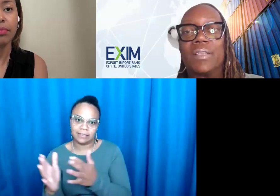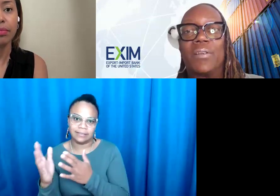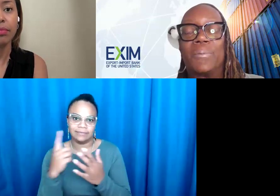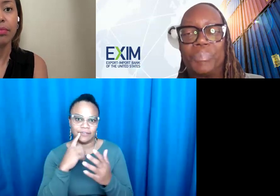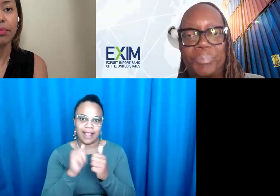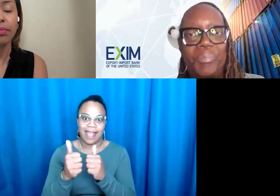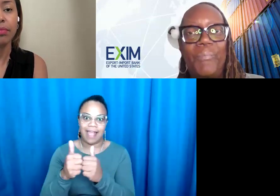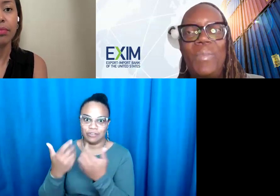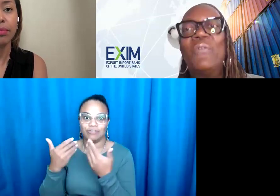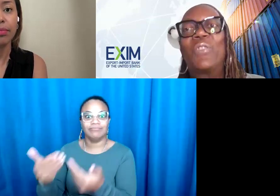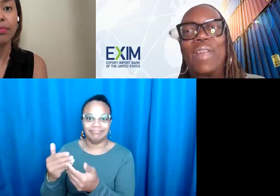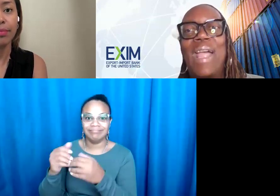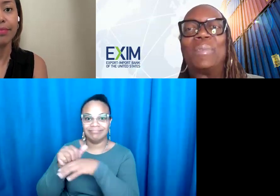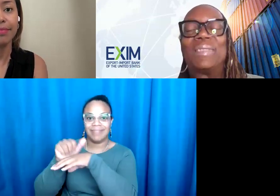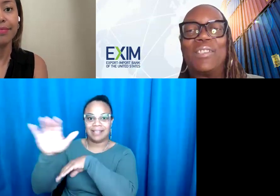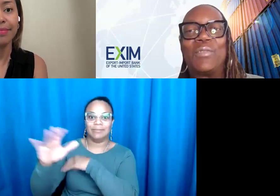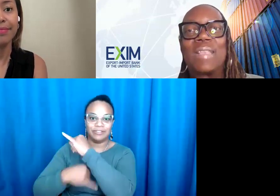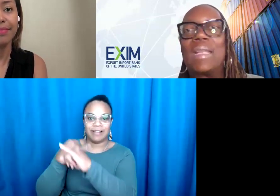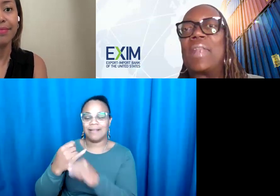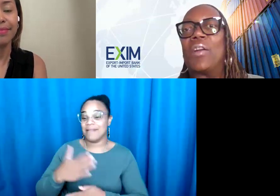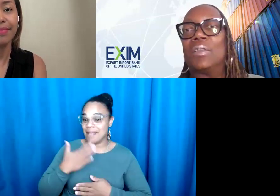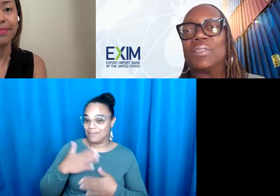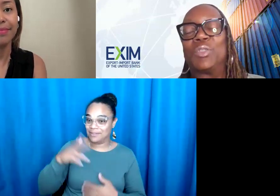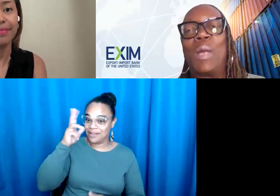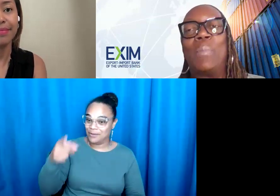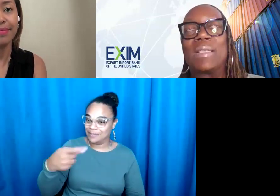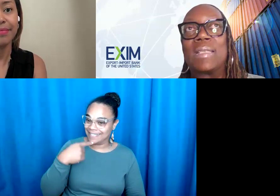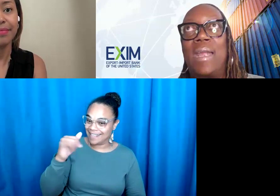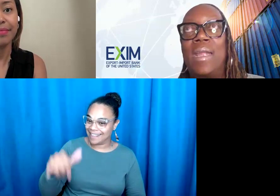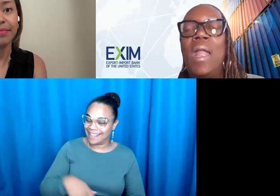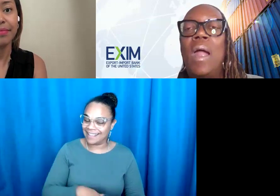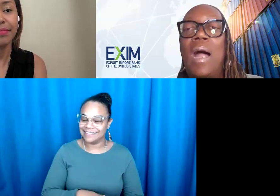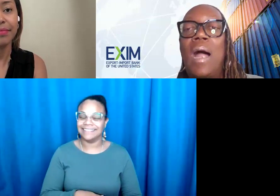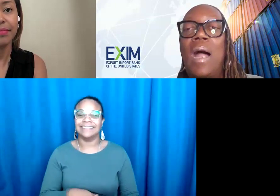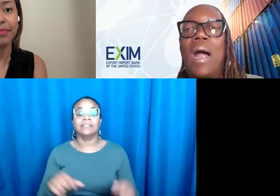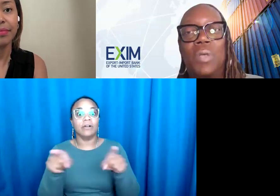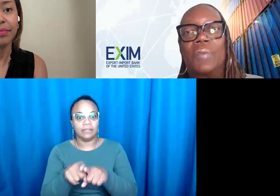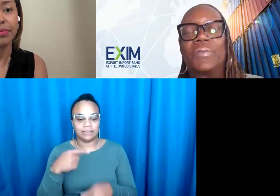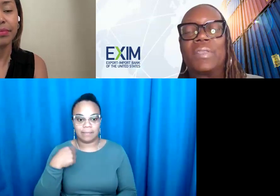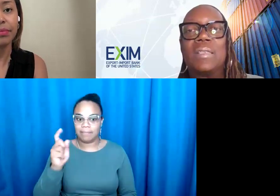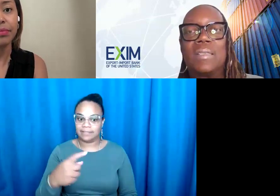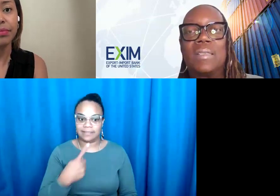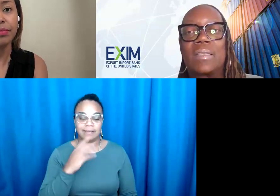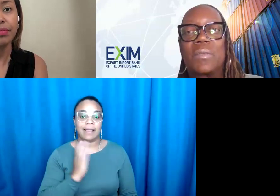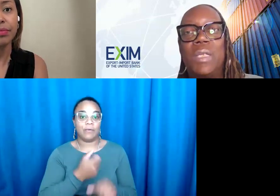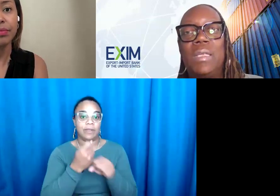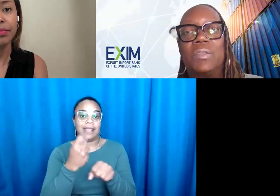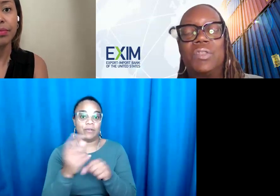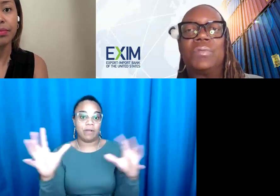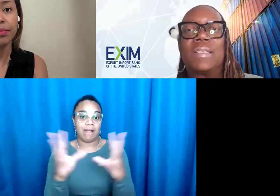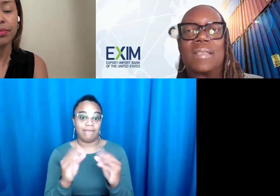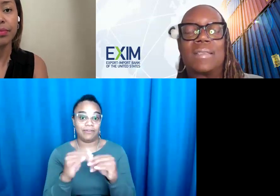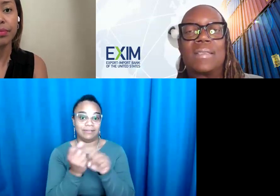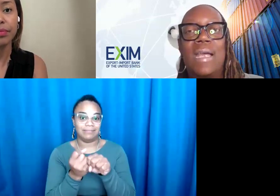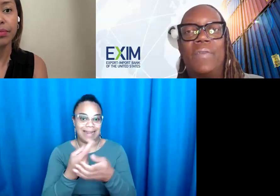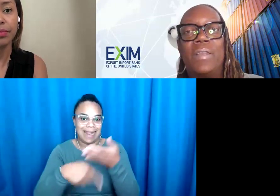there. So very happy to hear you say that. And also too, I must say, our annual conference is next week,